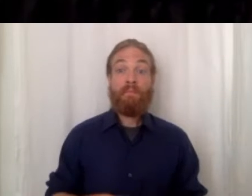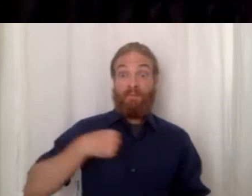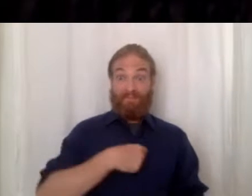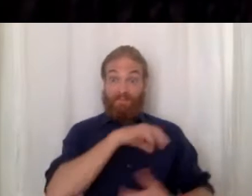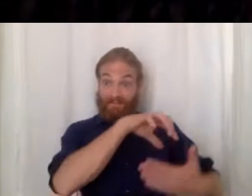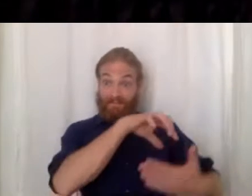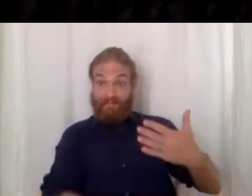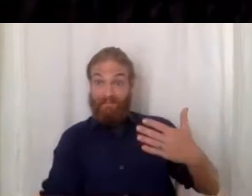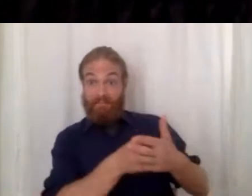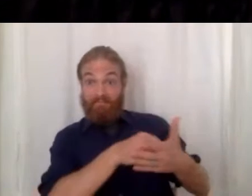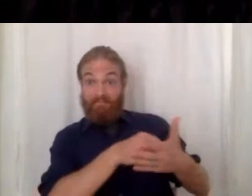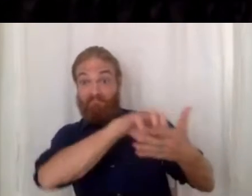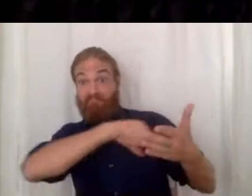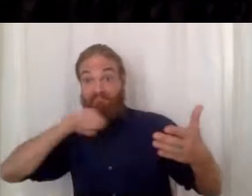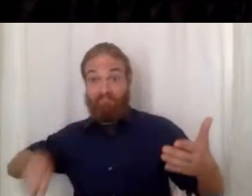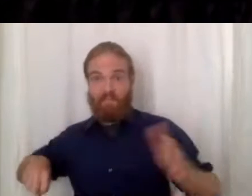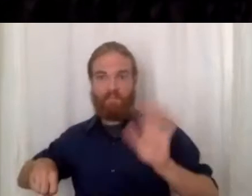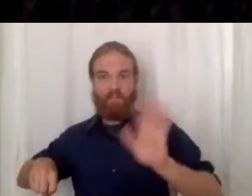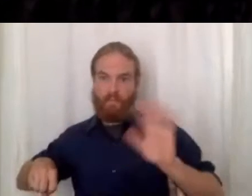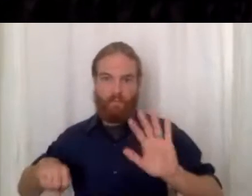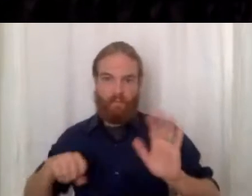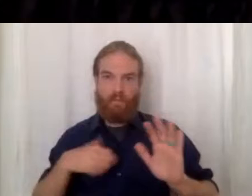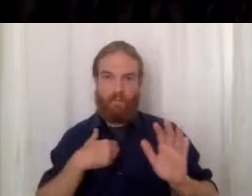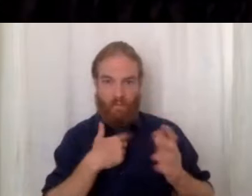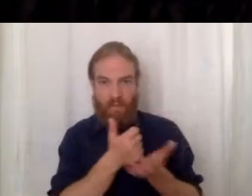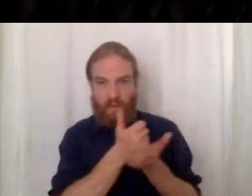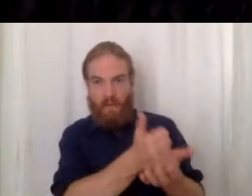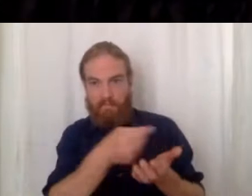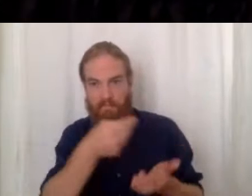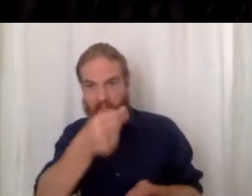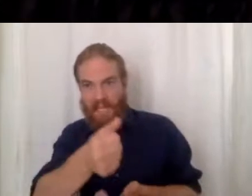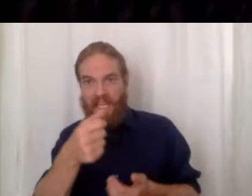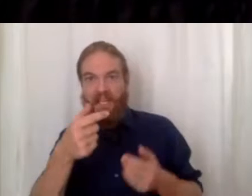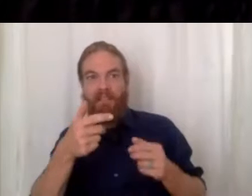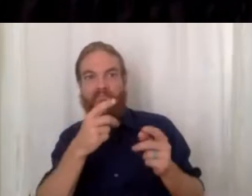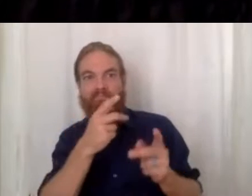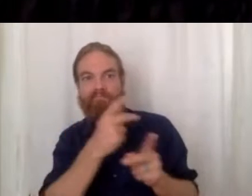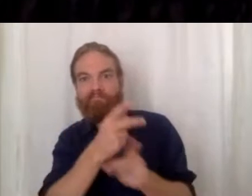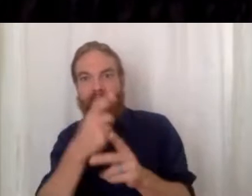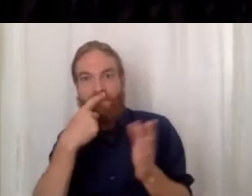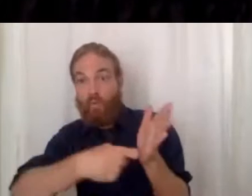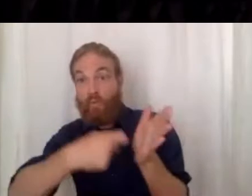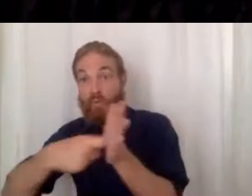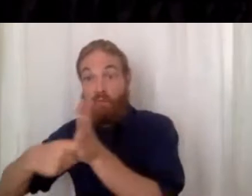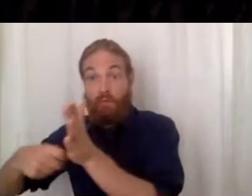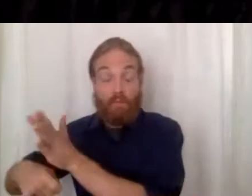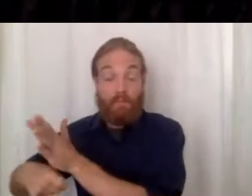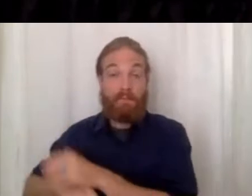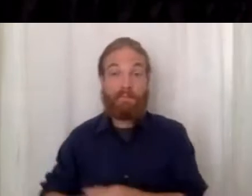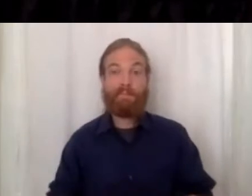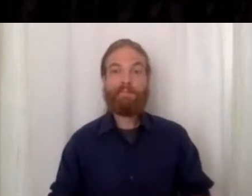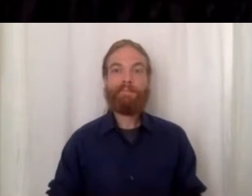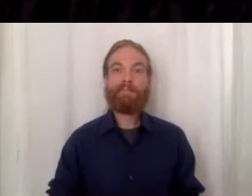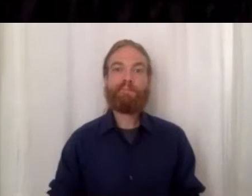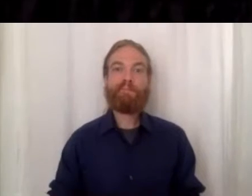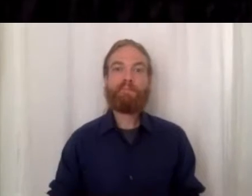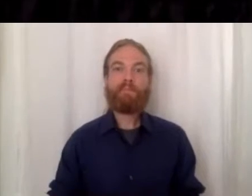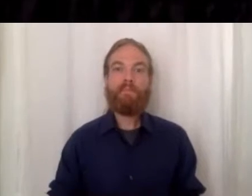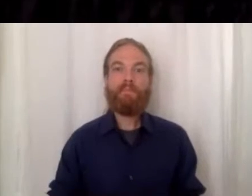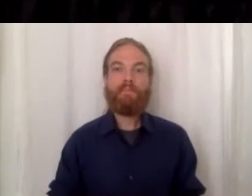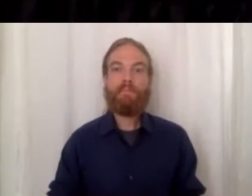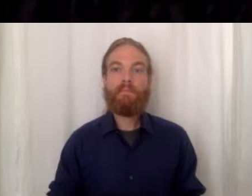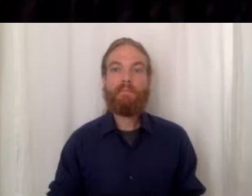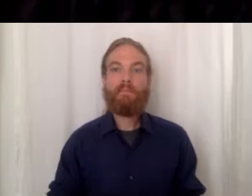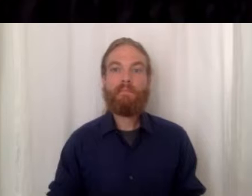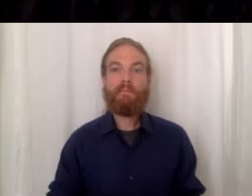costs. And so this is a lease that we have worked diligently with the City of Fountain, and that would